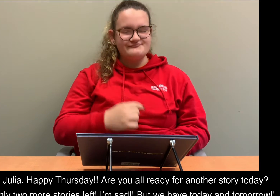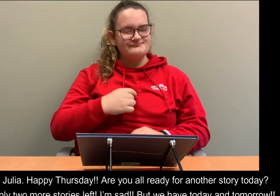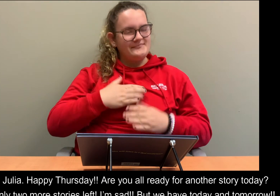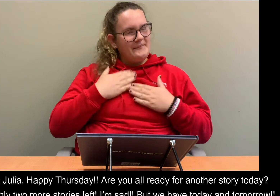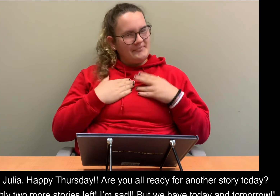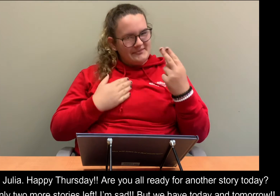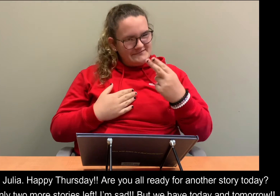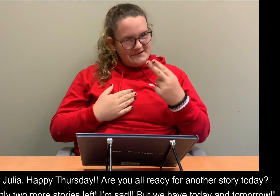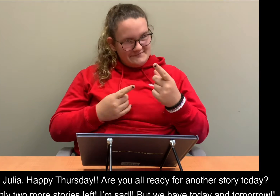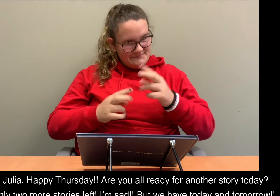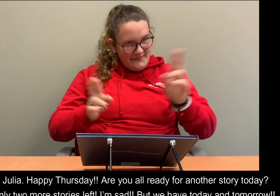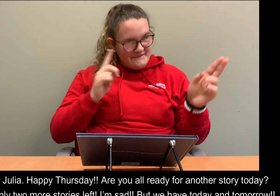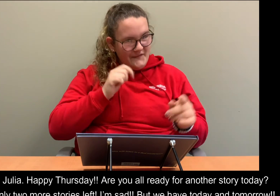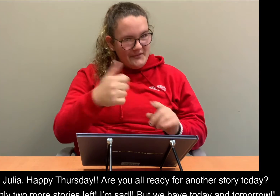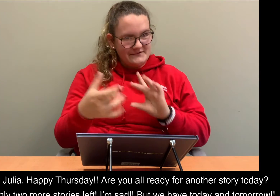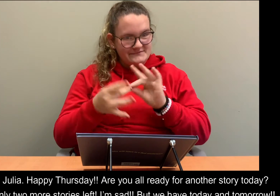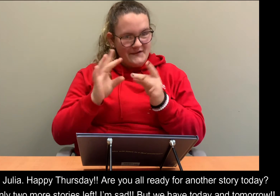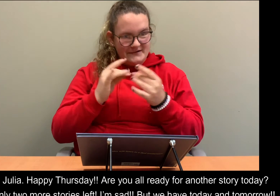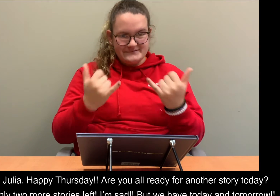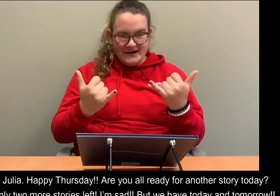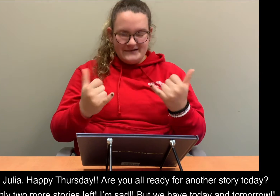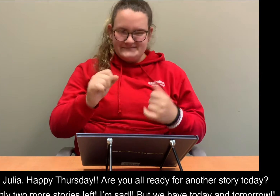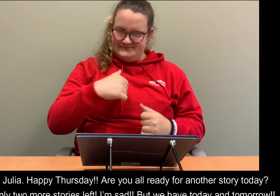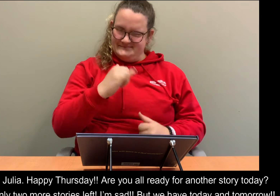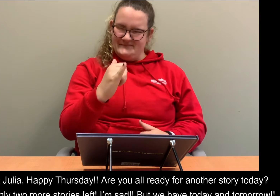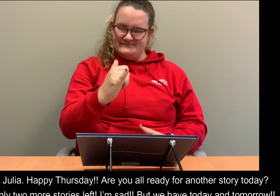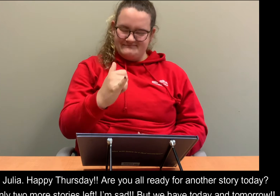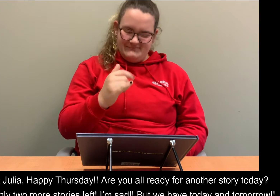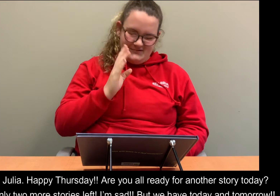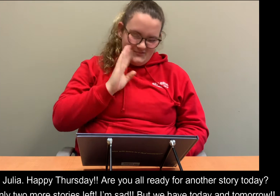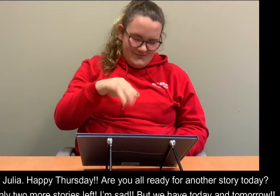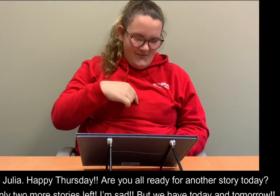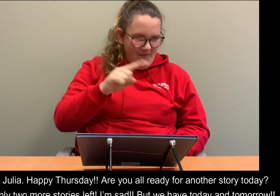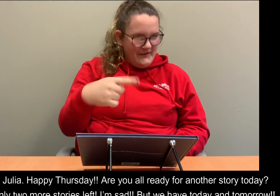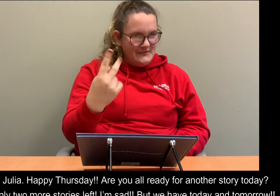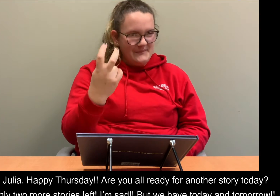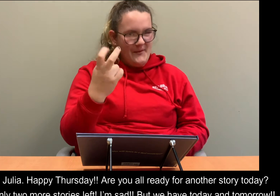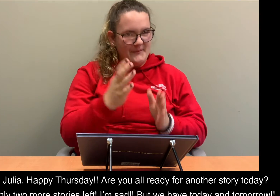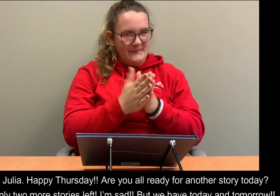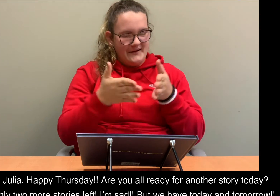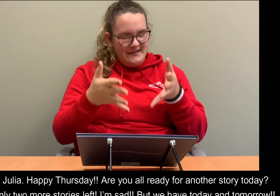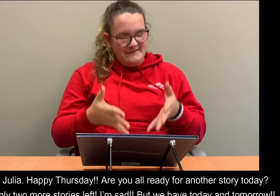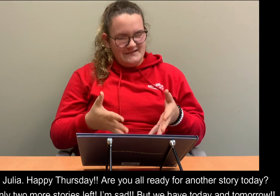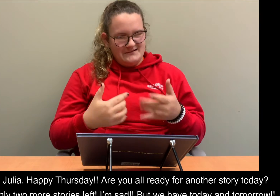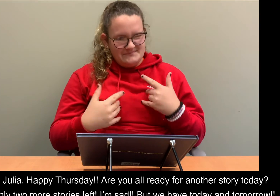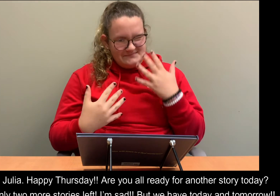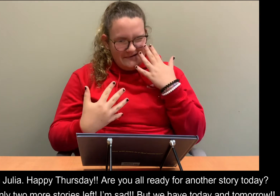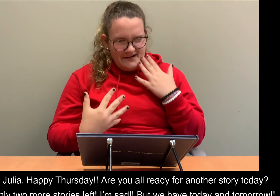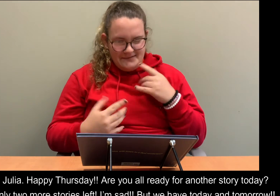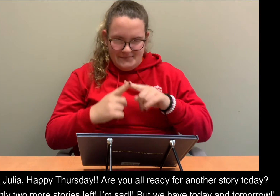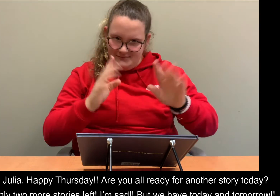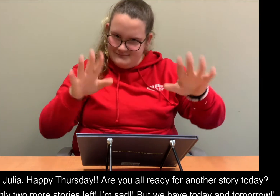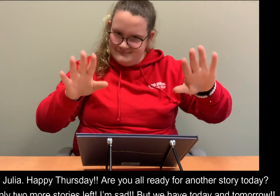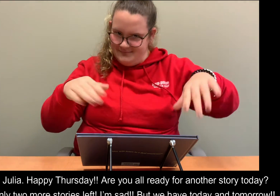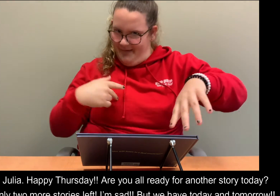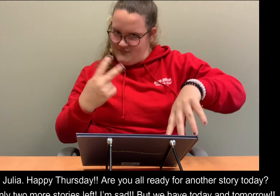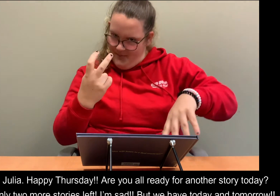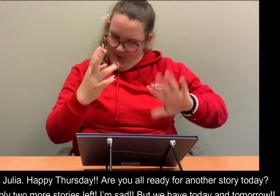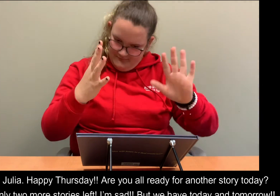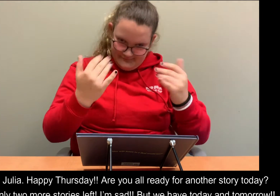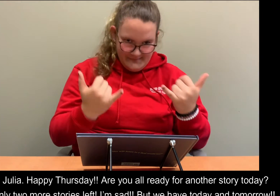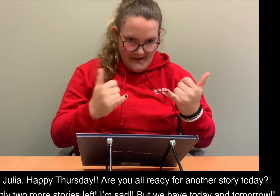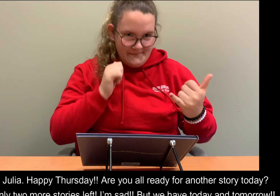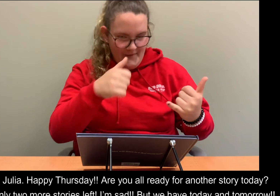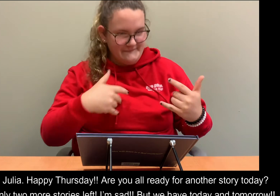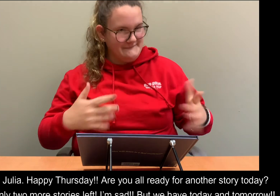Hello, I'm Julia. Happy Thursday. Are you ready for another story today? Me too. We only have 2 more books left. It's sad,